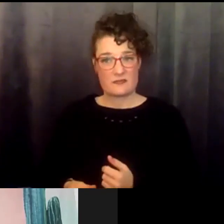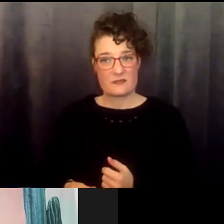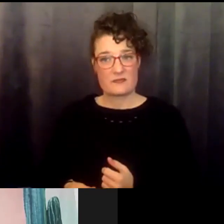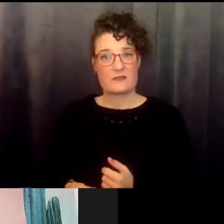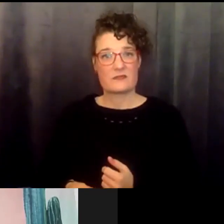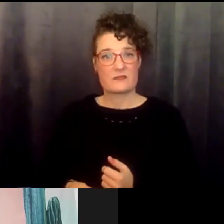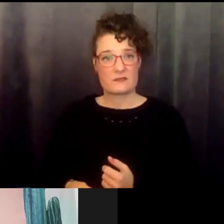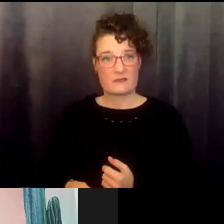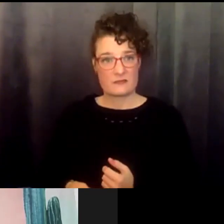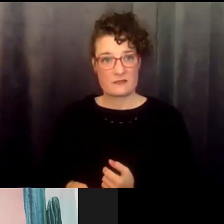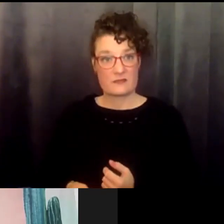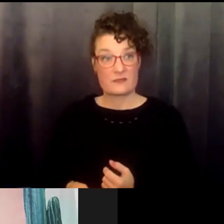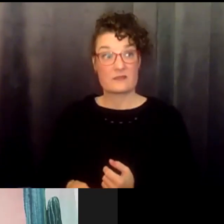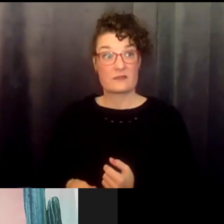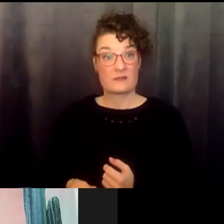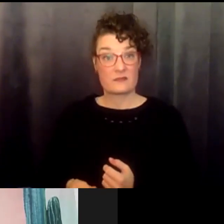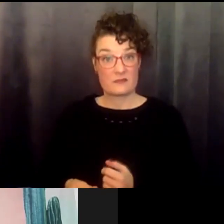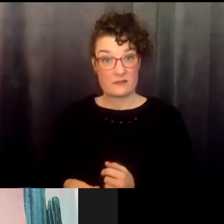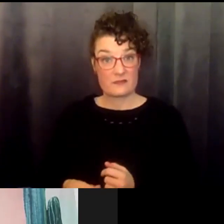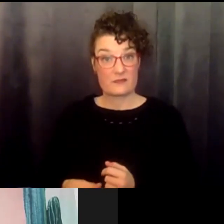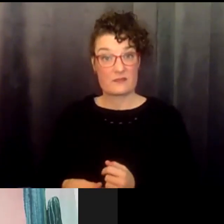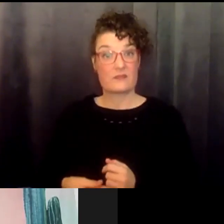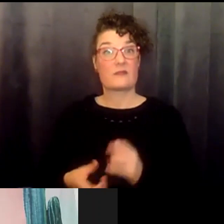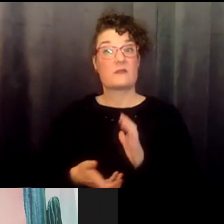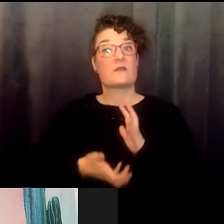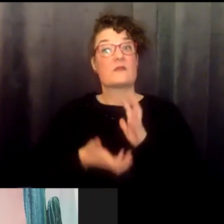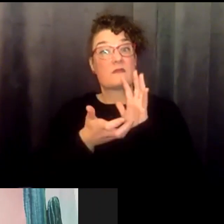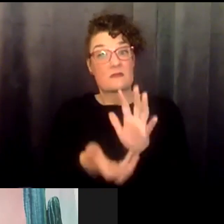when we do those things